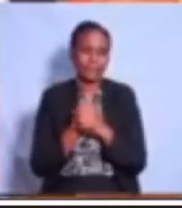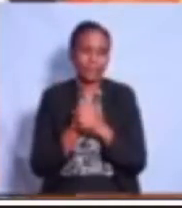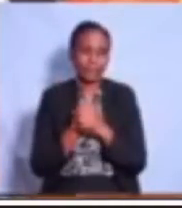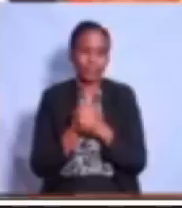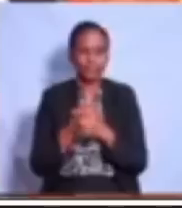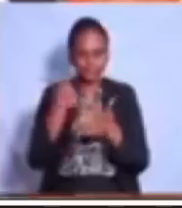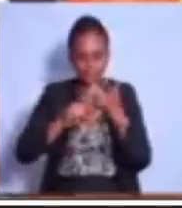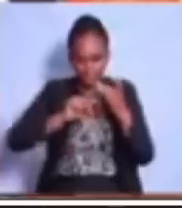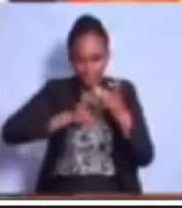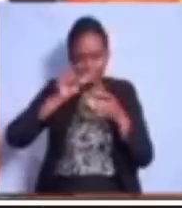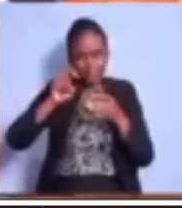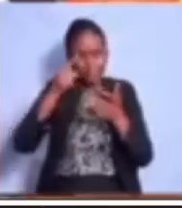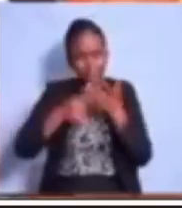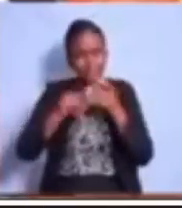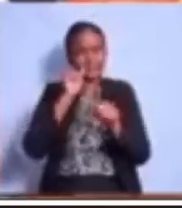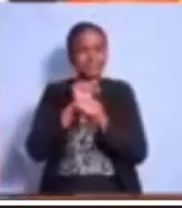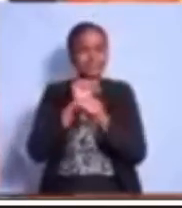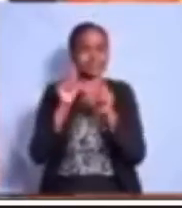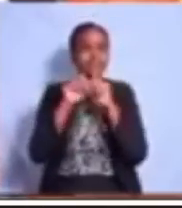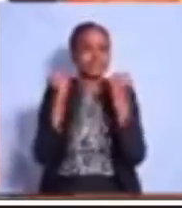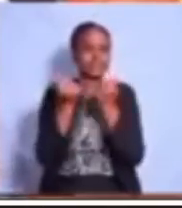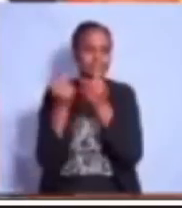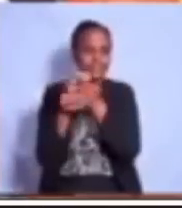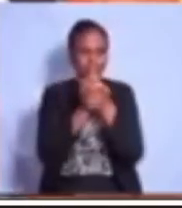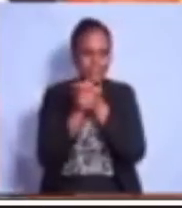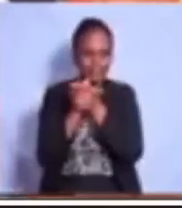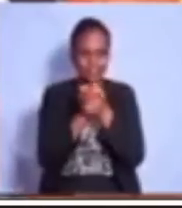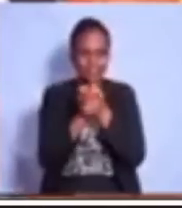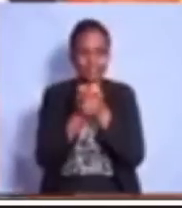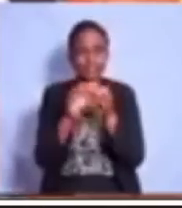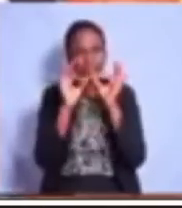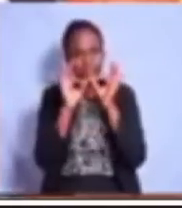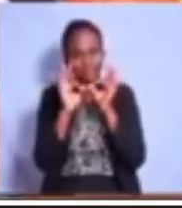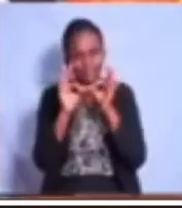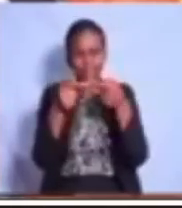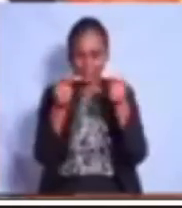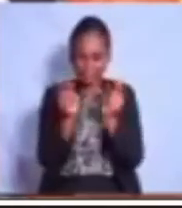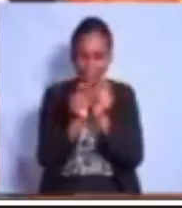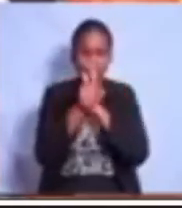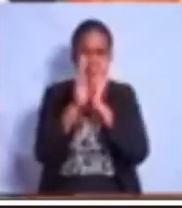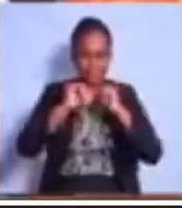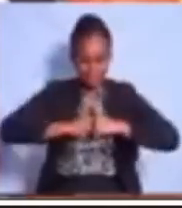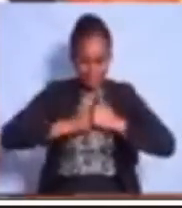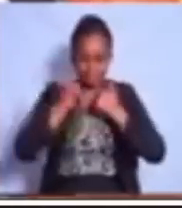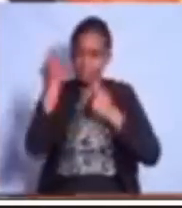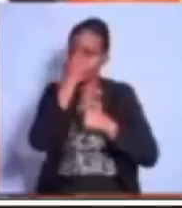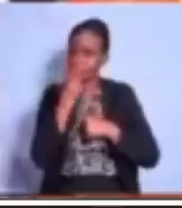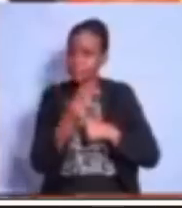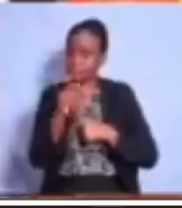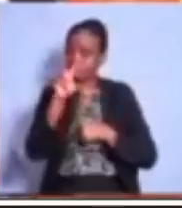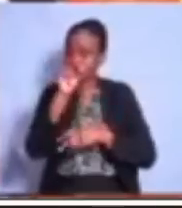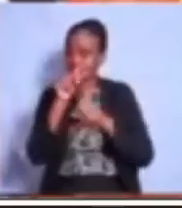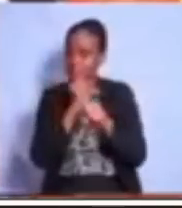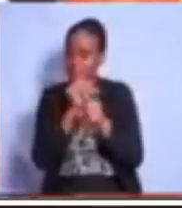What we need is to work as a team, as a decent group of leaders. Ask yourselves, 30 years